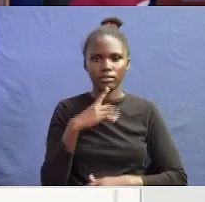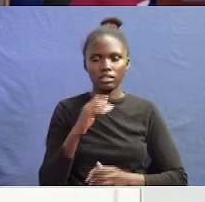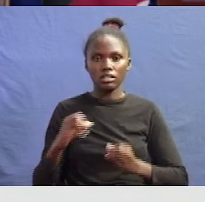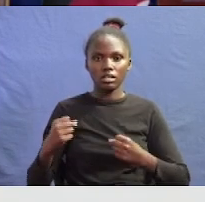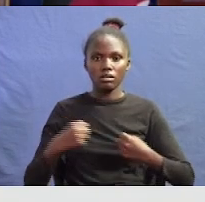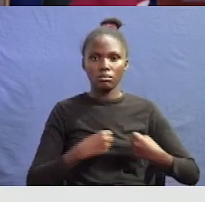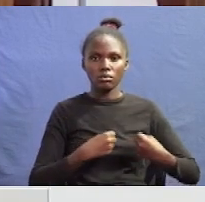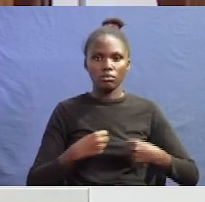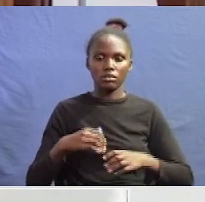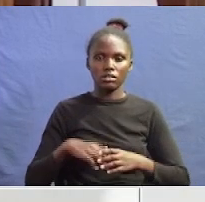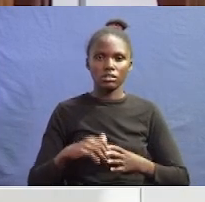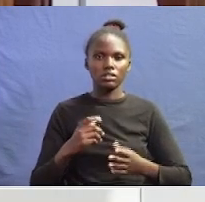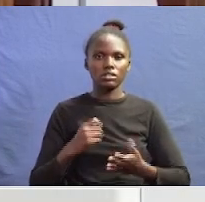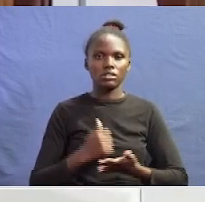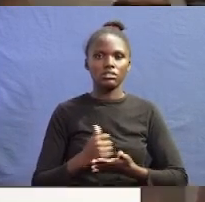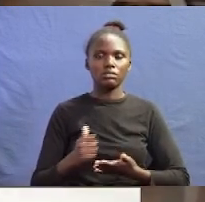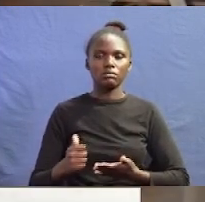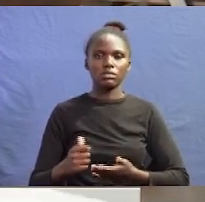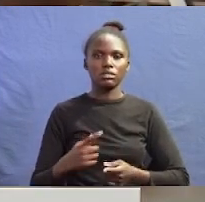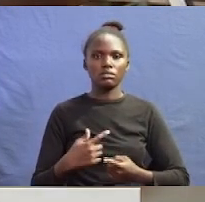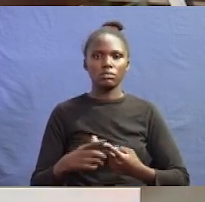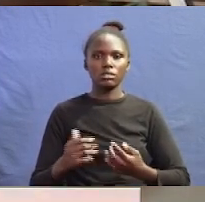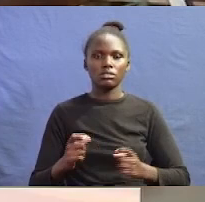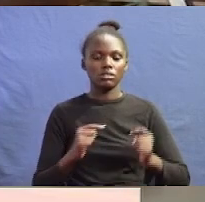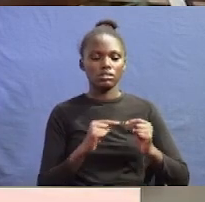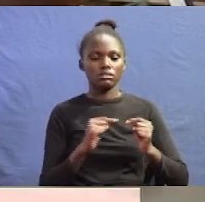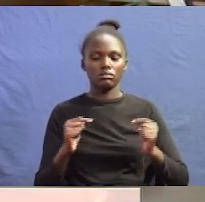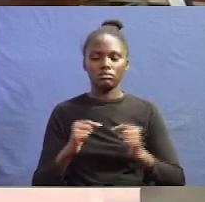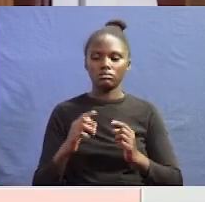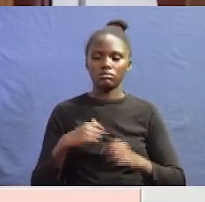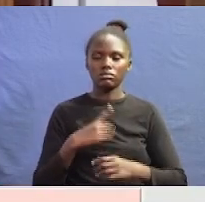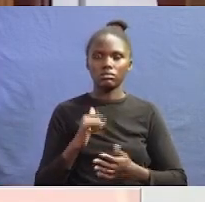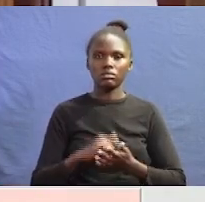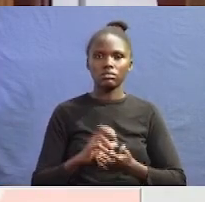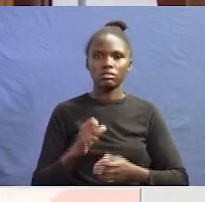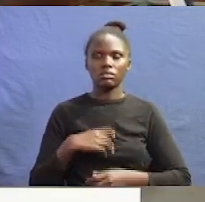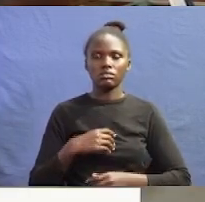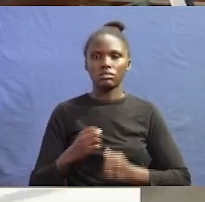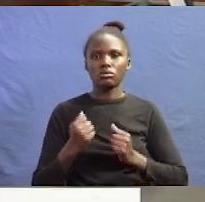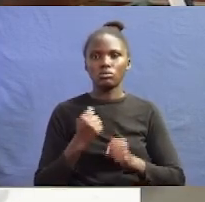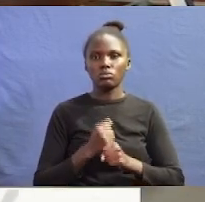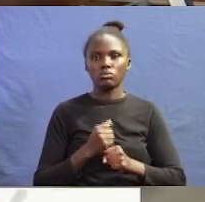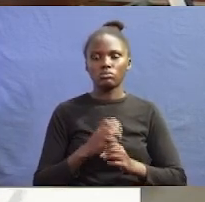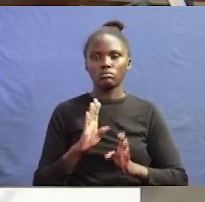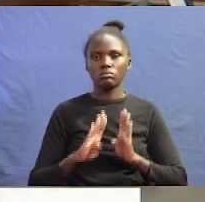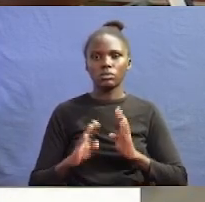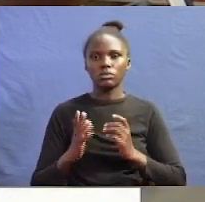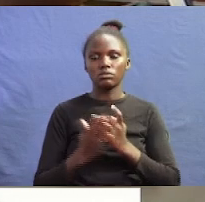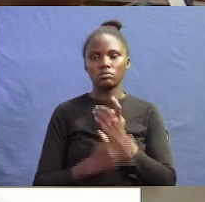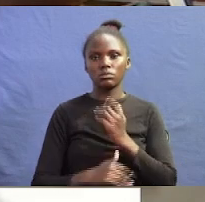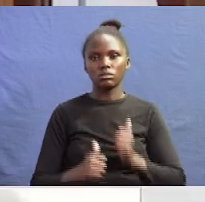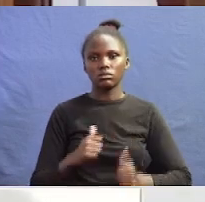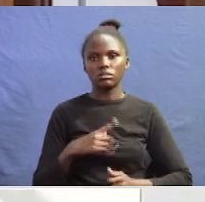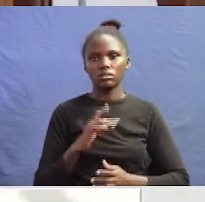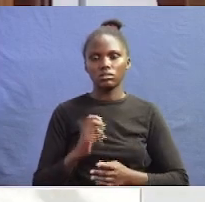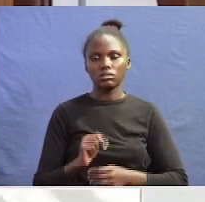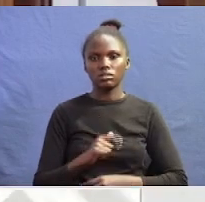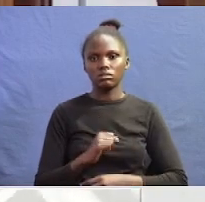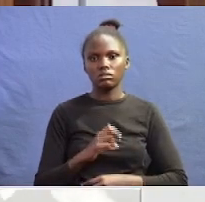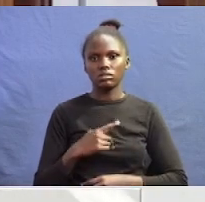forthwith terminated. The allegations against Governor Guyo include sexist remarks directed at Isiolo Senator Fatuma